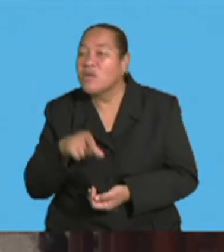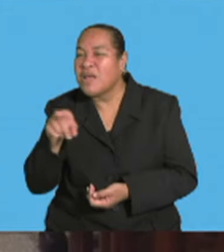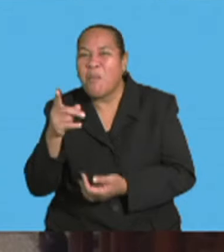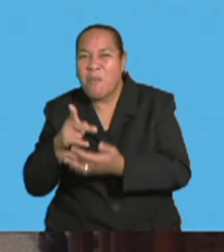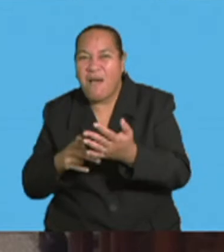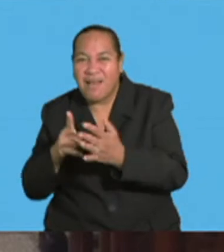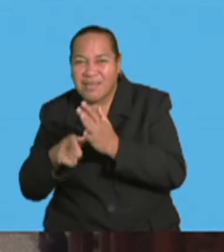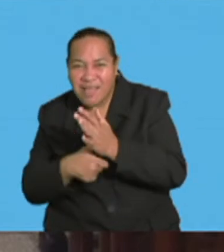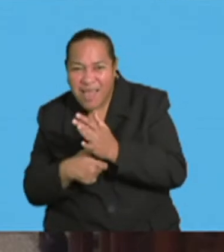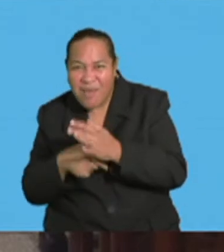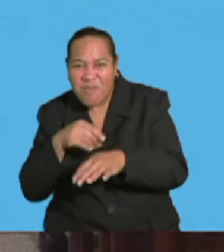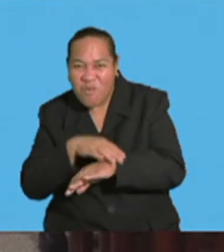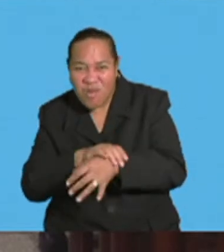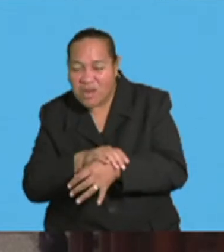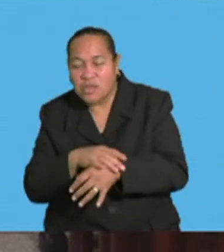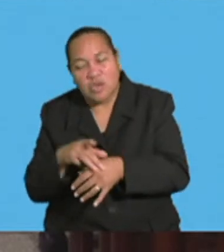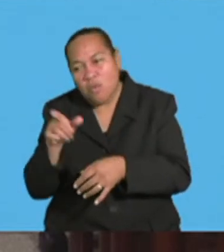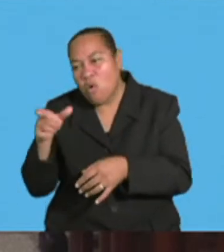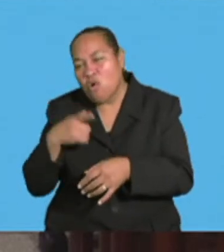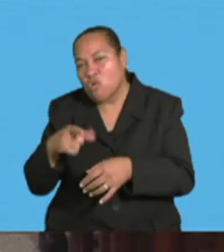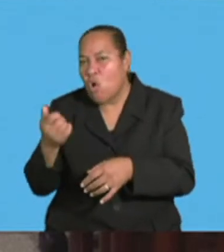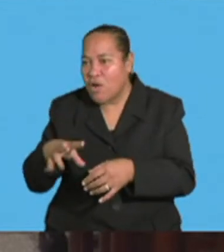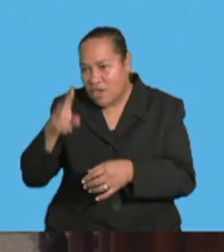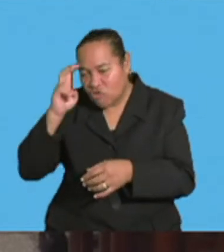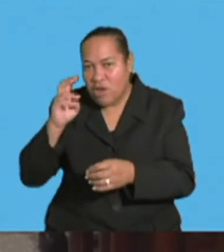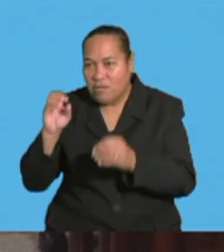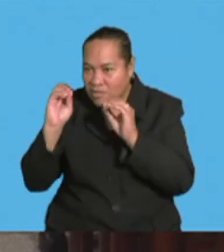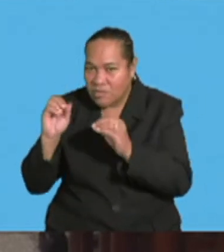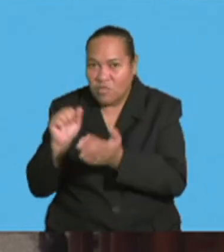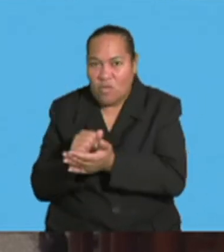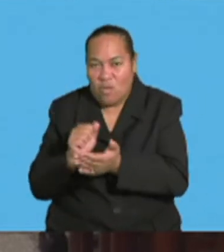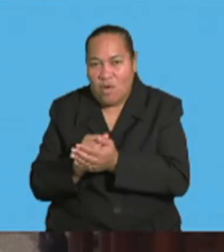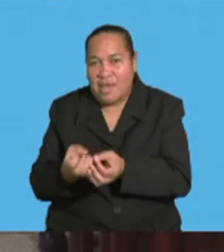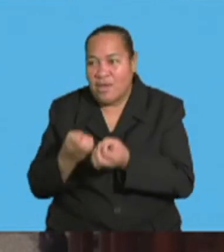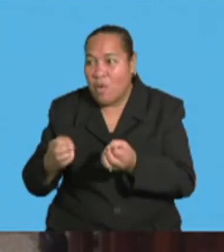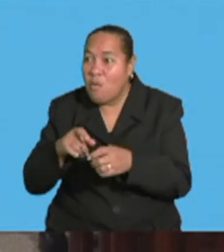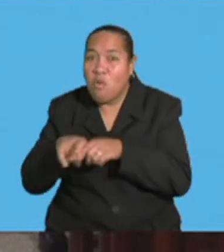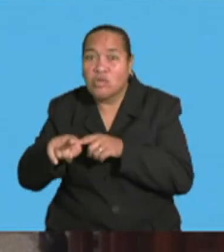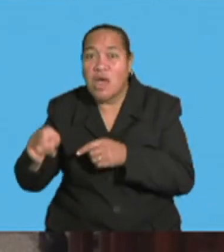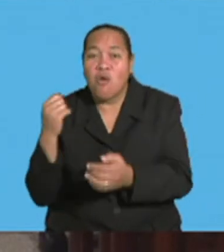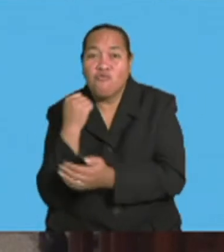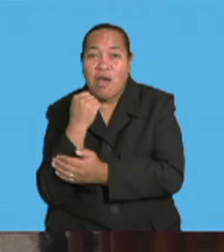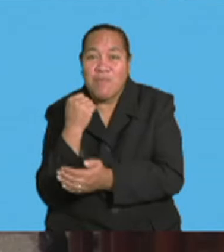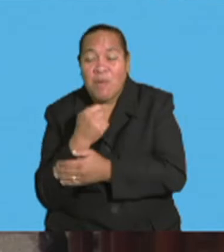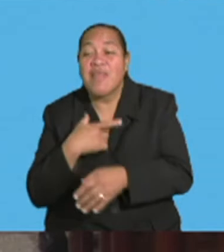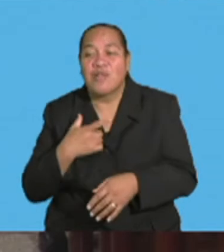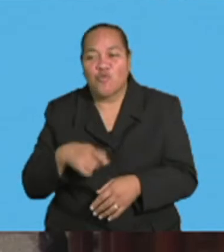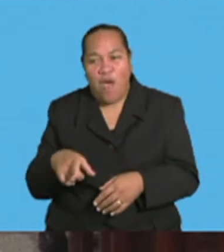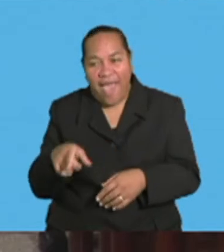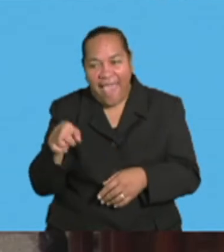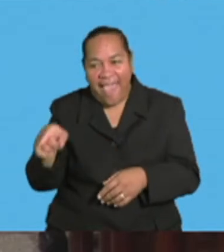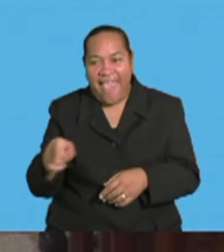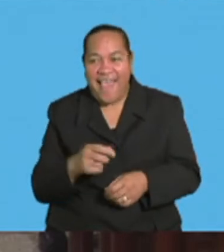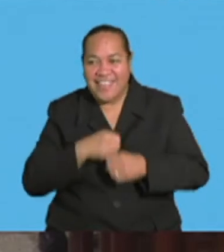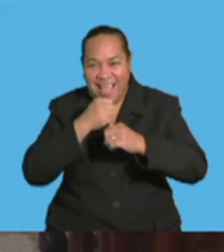they are already trained, they have already been equipped, and most of them are rugby players, and that's why Nandrunga beat Northern last week.